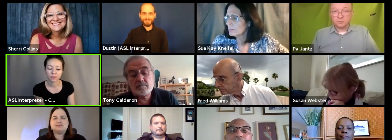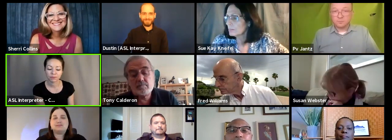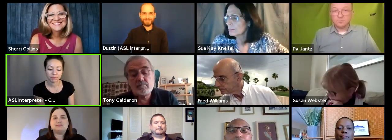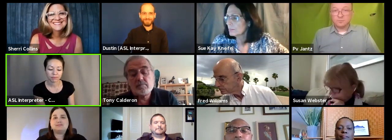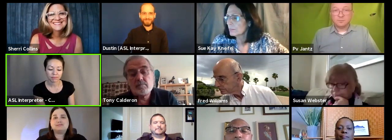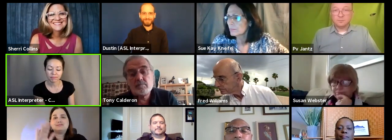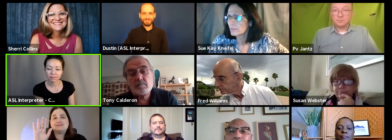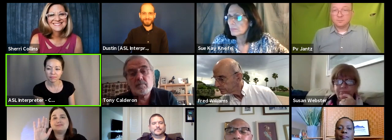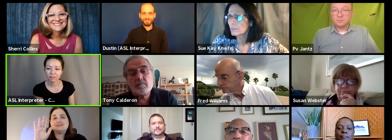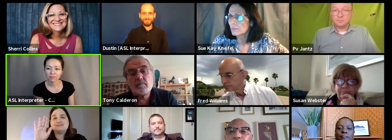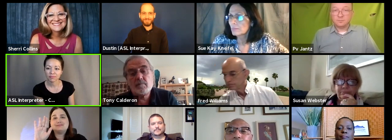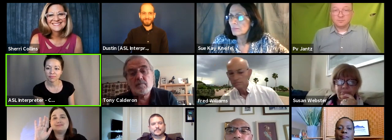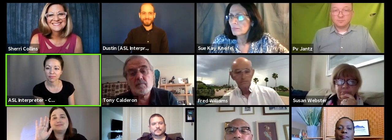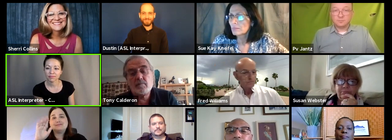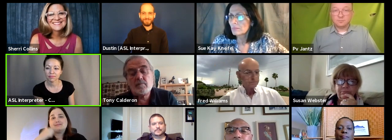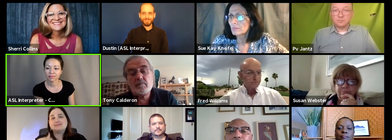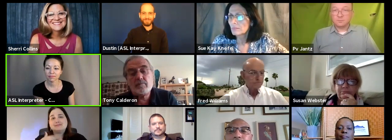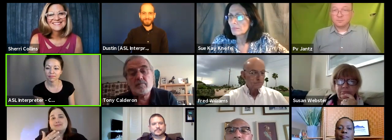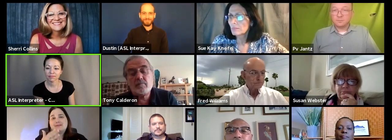adjourn.